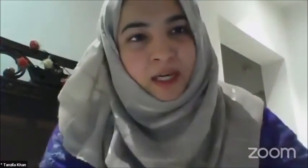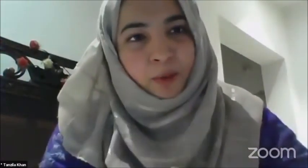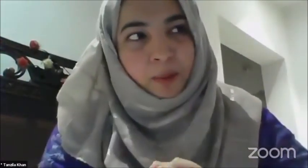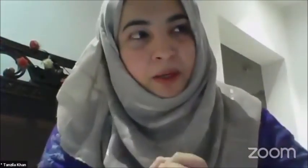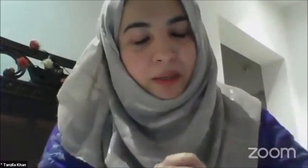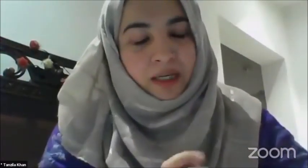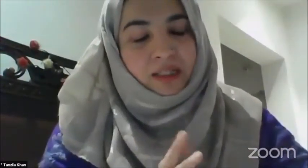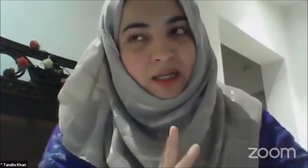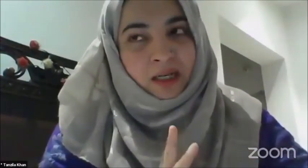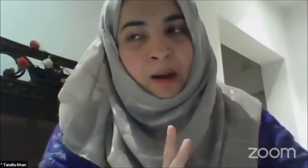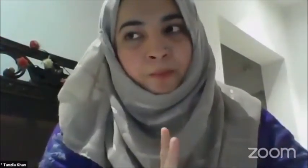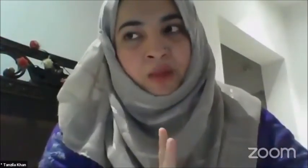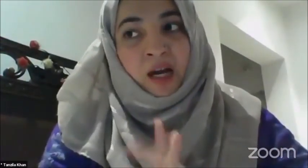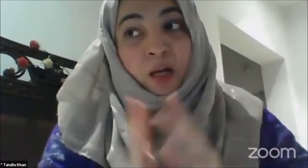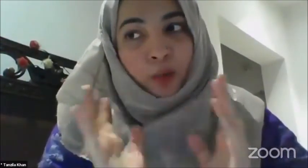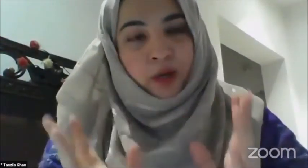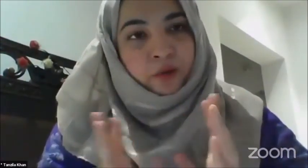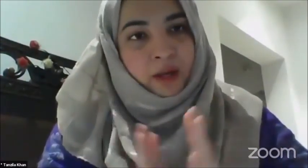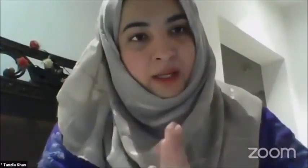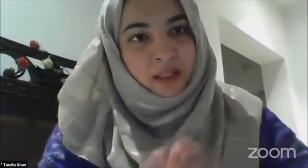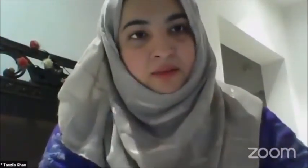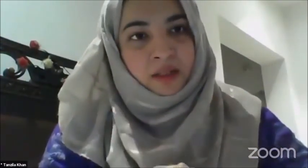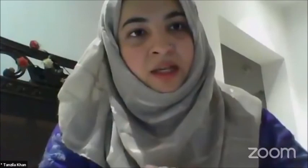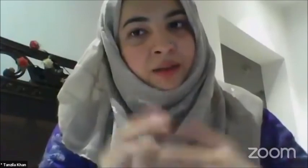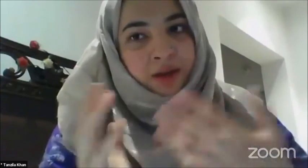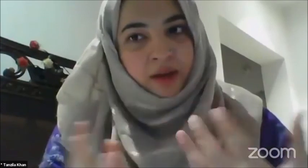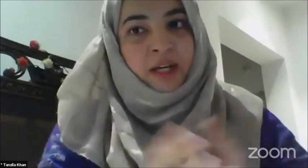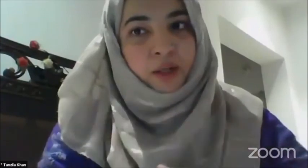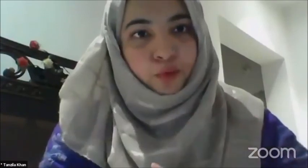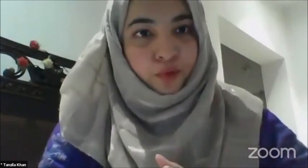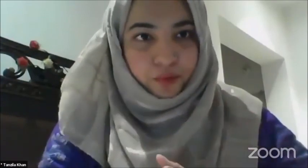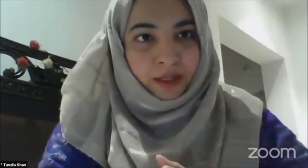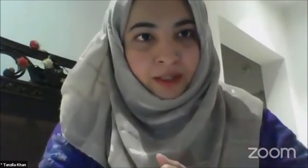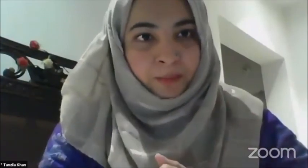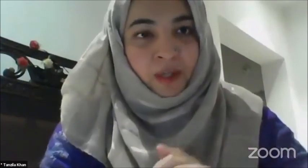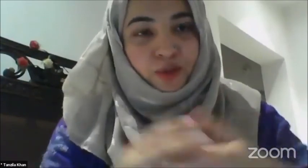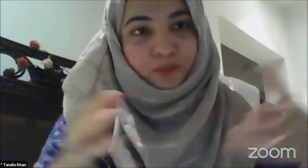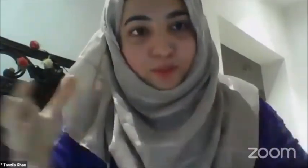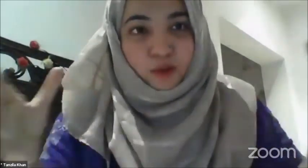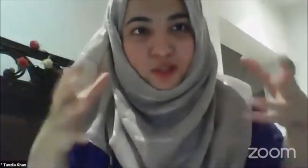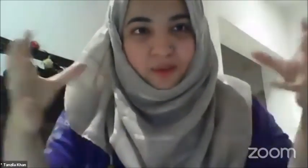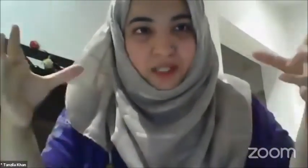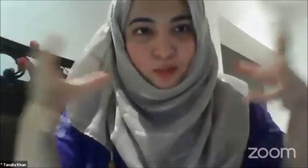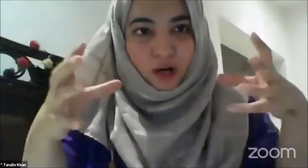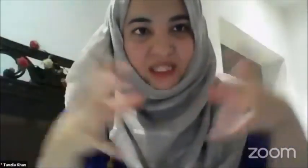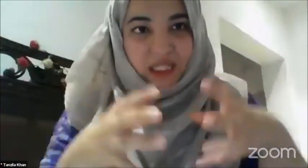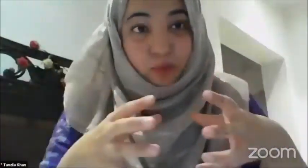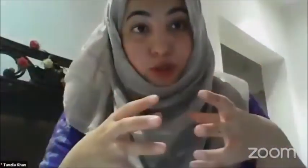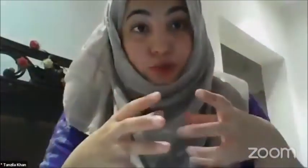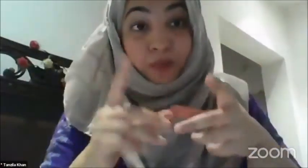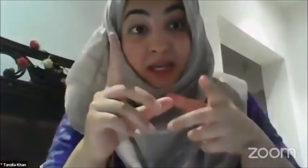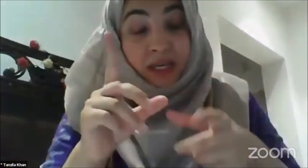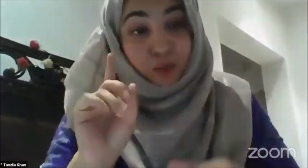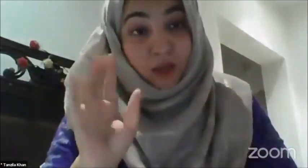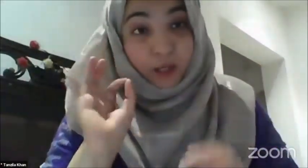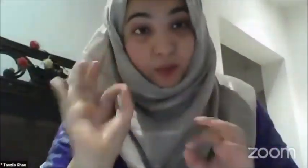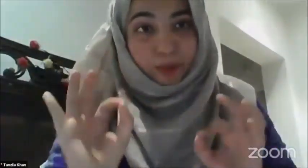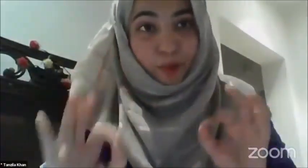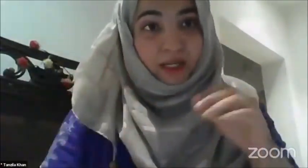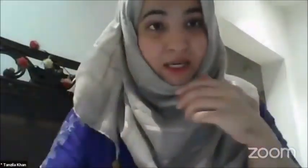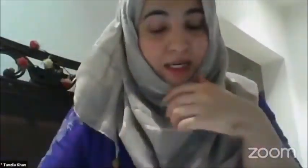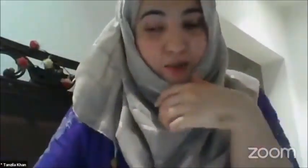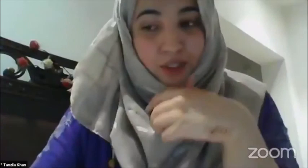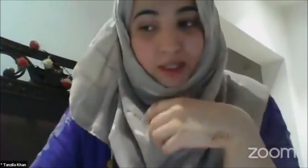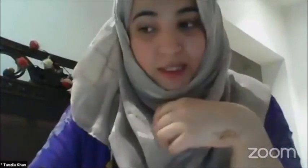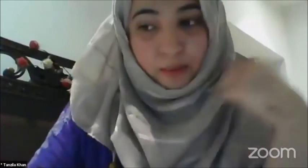to see that women in Pakistan are aware of online services and they're ready to go for it. So because of my small team also, and yes, one quick